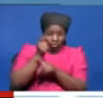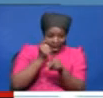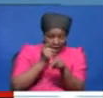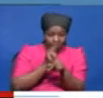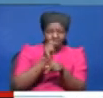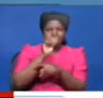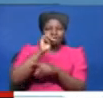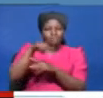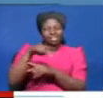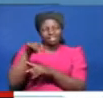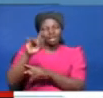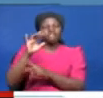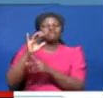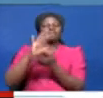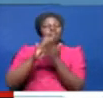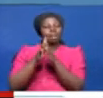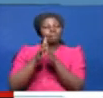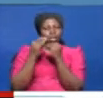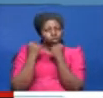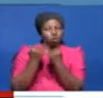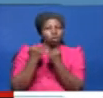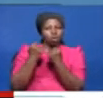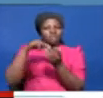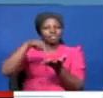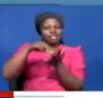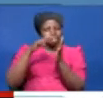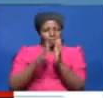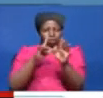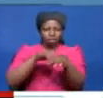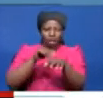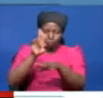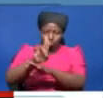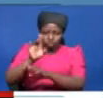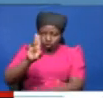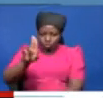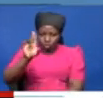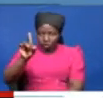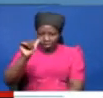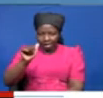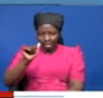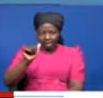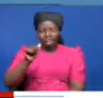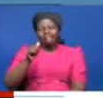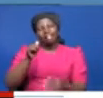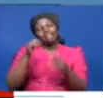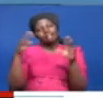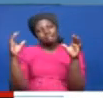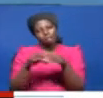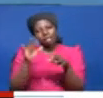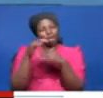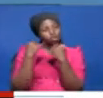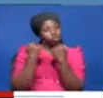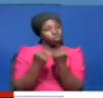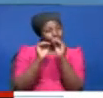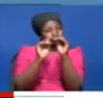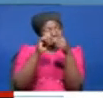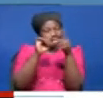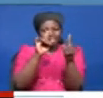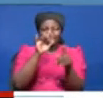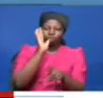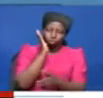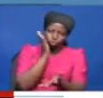that he's actually on a UDP ticket, despite the fact that the party might not be as strong, but the candidate is actually very strong.